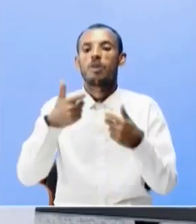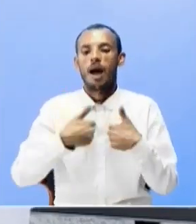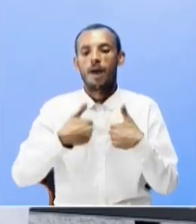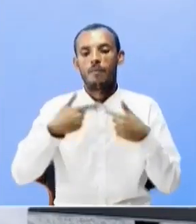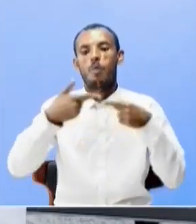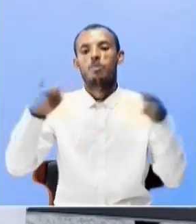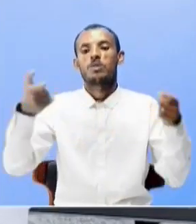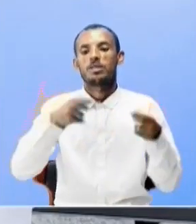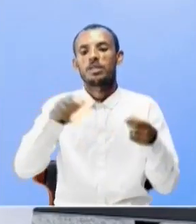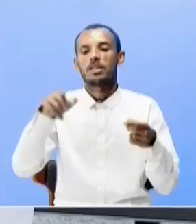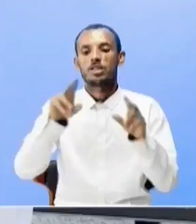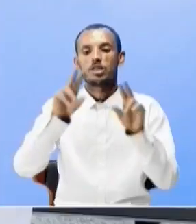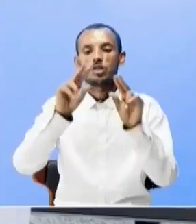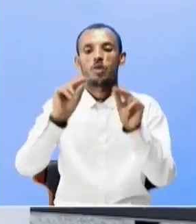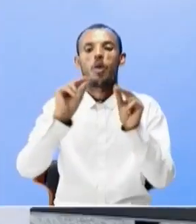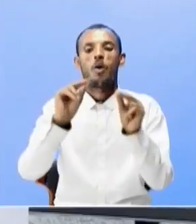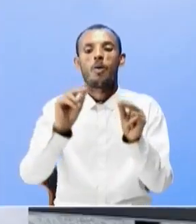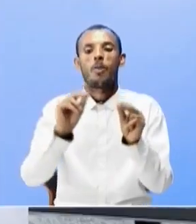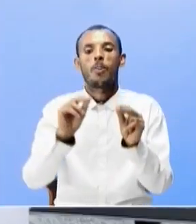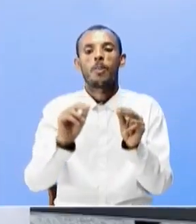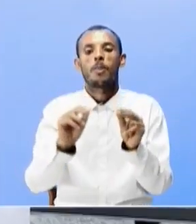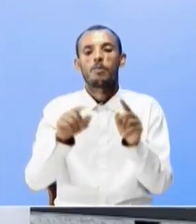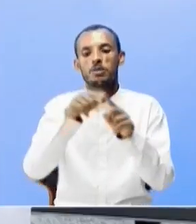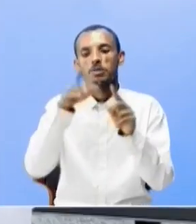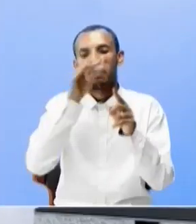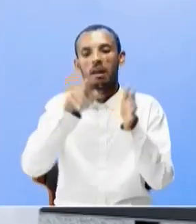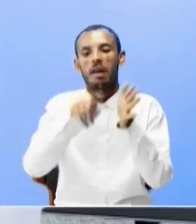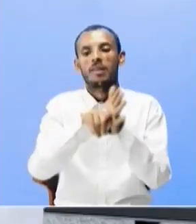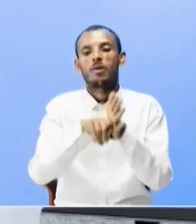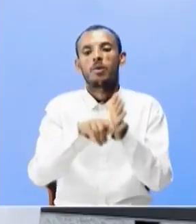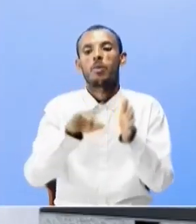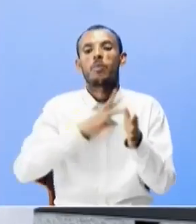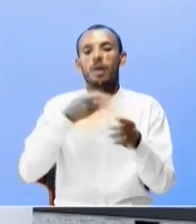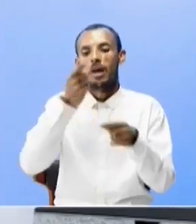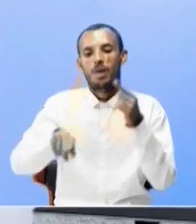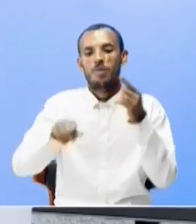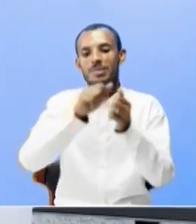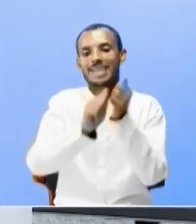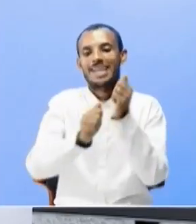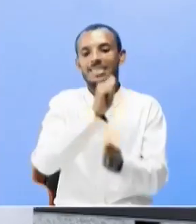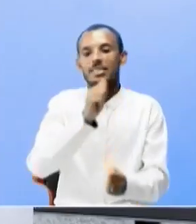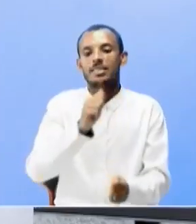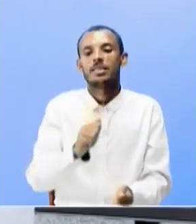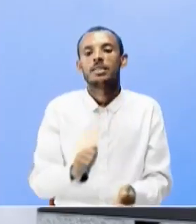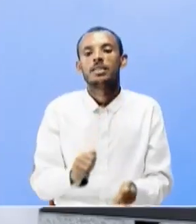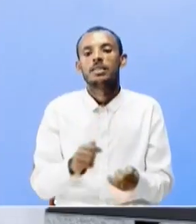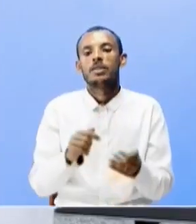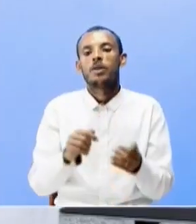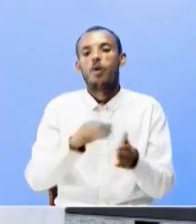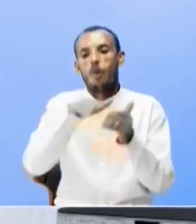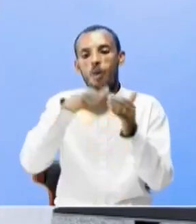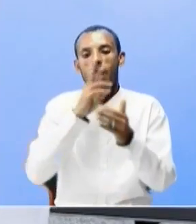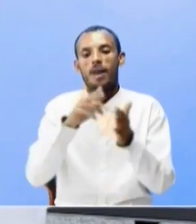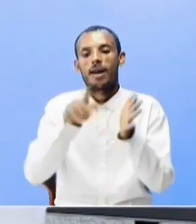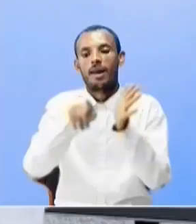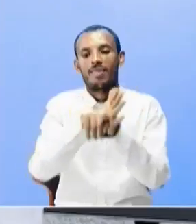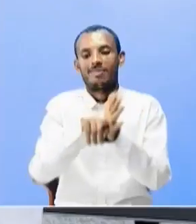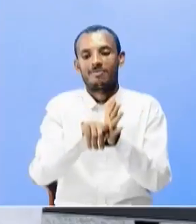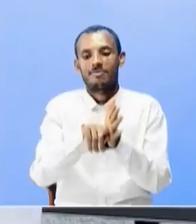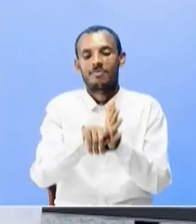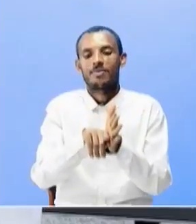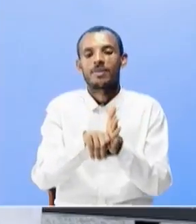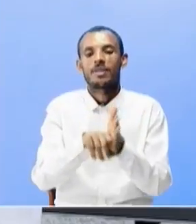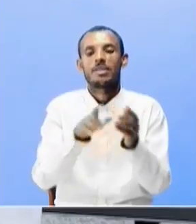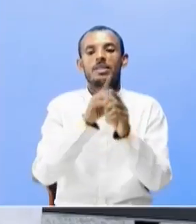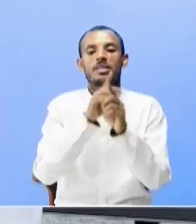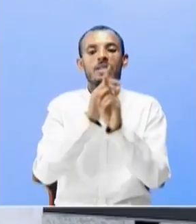no positive, negative. So we cannot cancel out. Simply we count the negatives here. So the